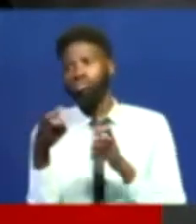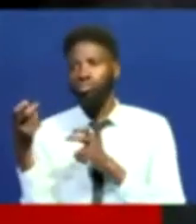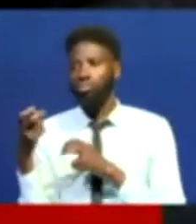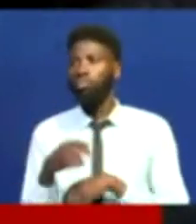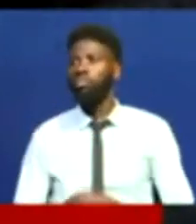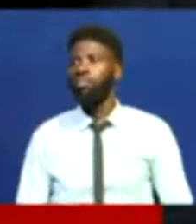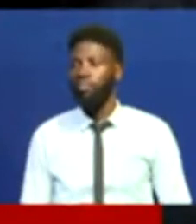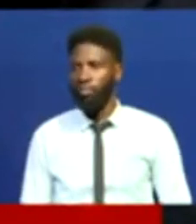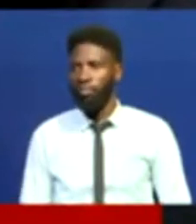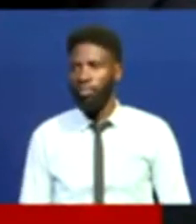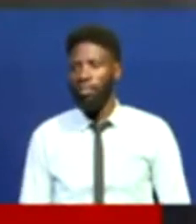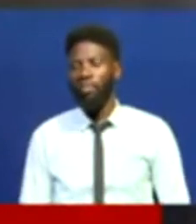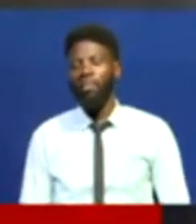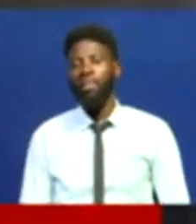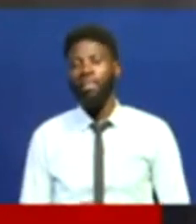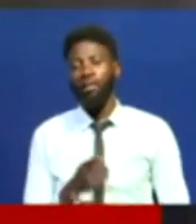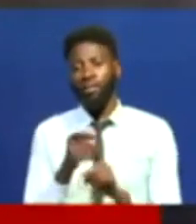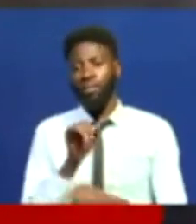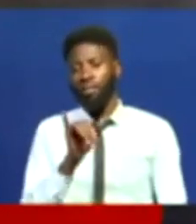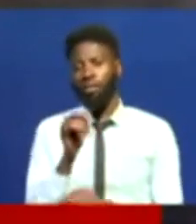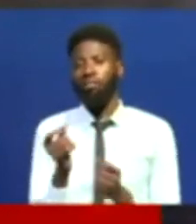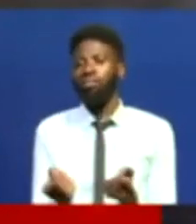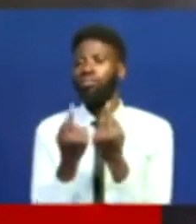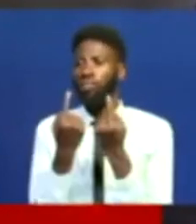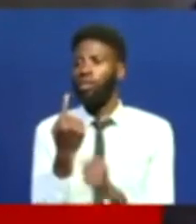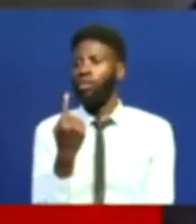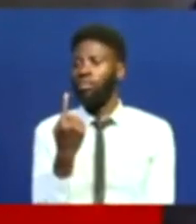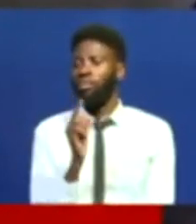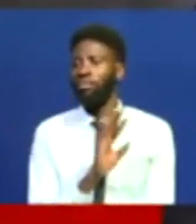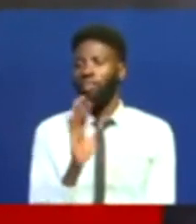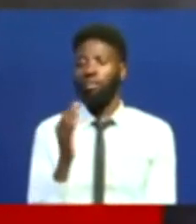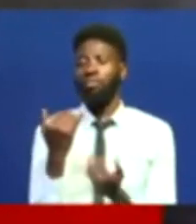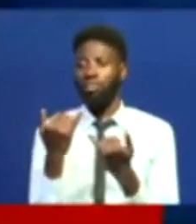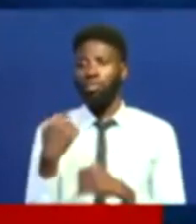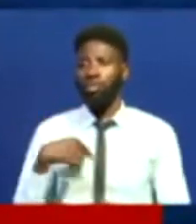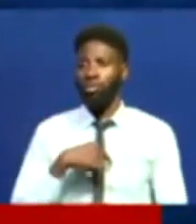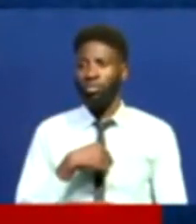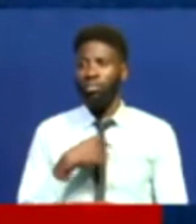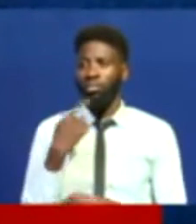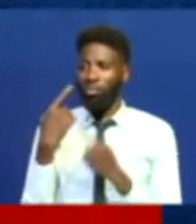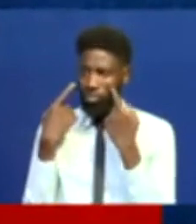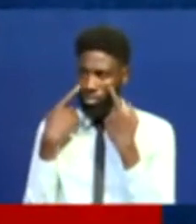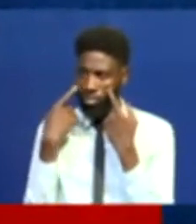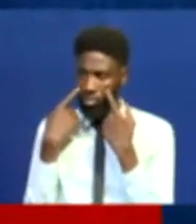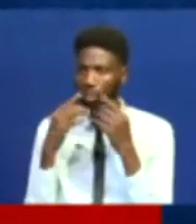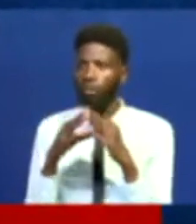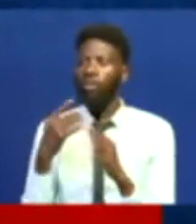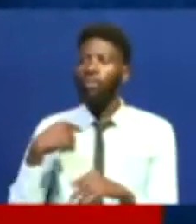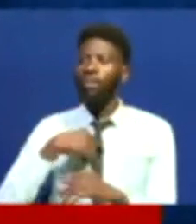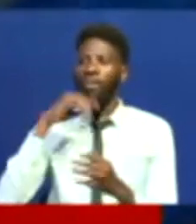But from that incident alone, and in fact, from where we sit, we